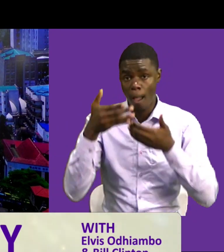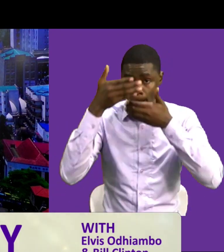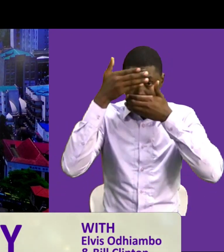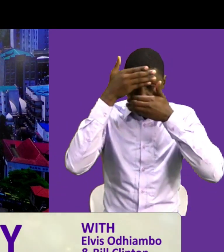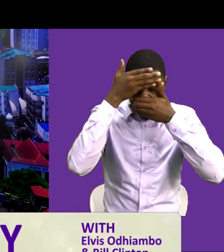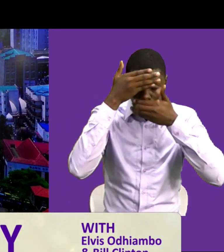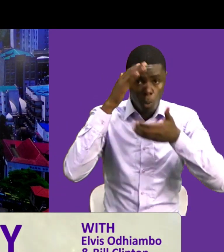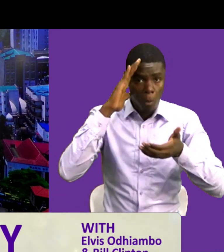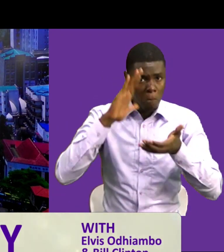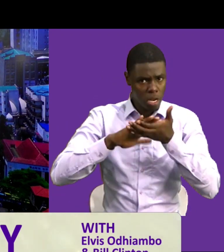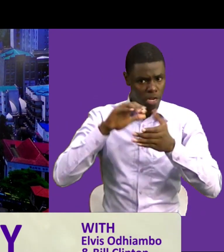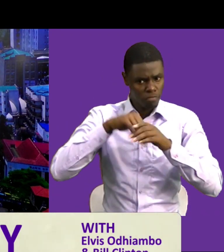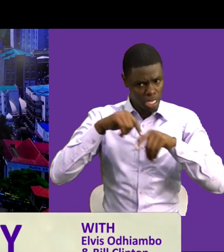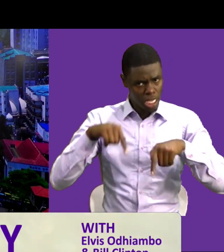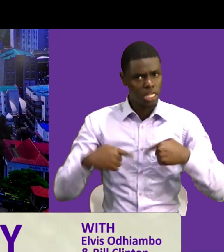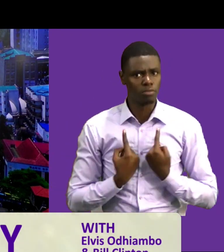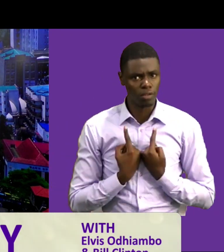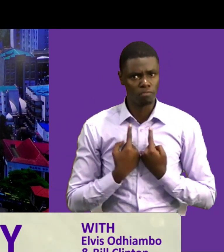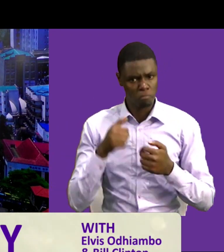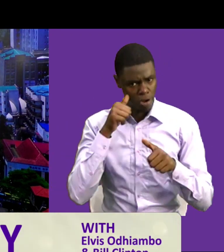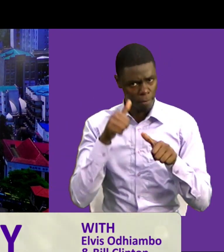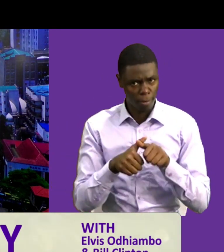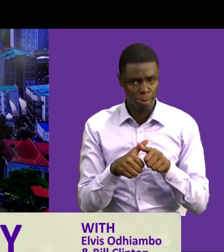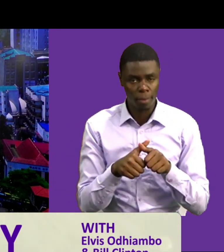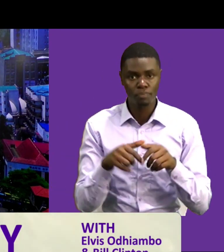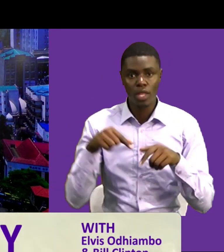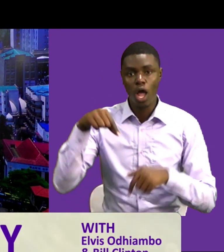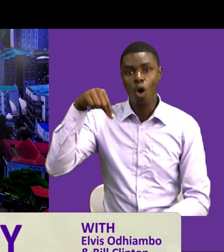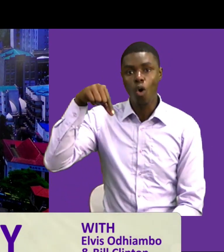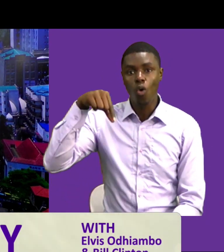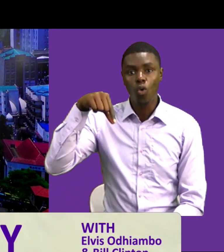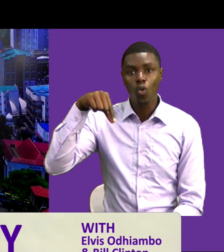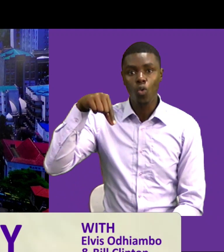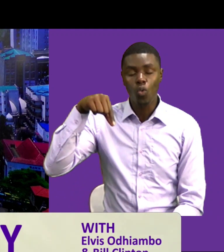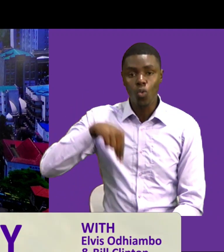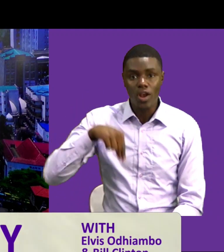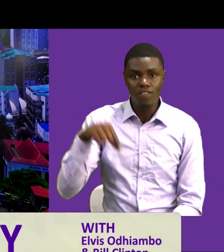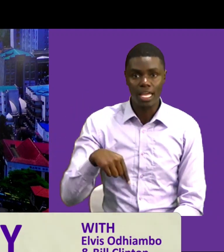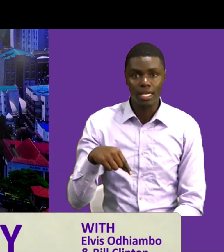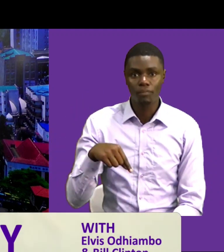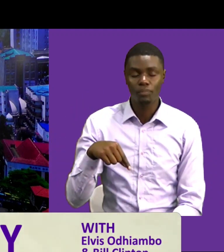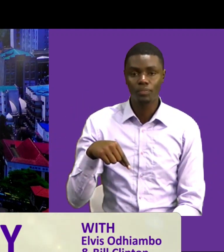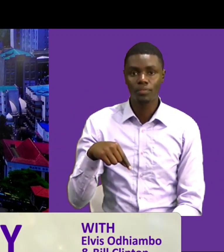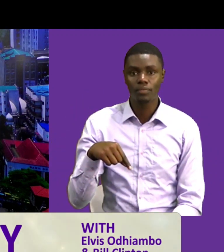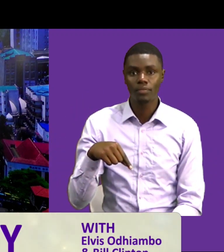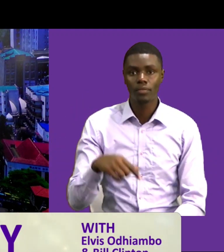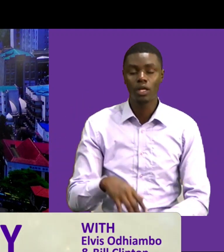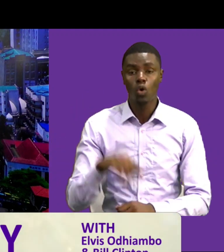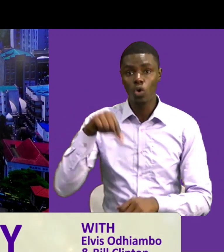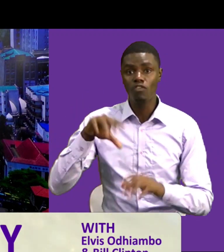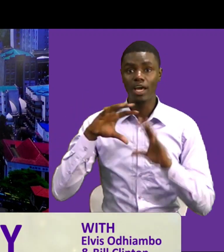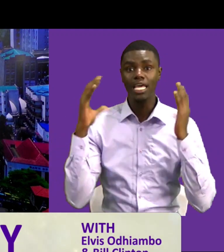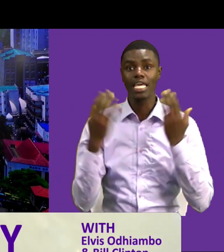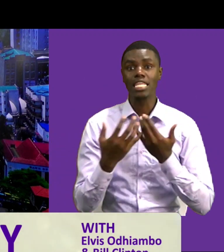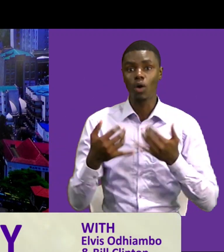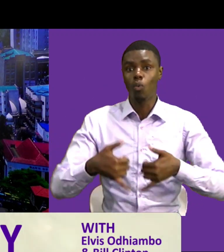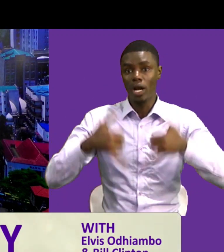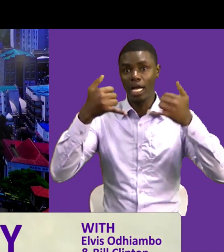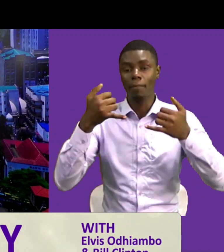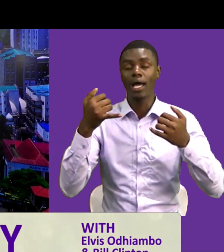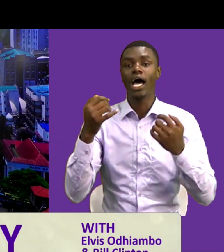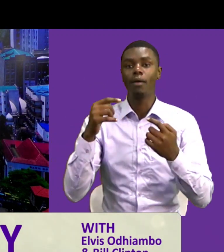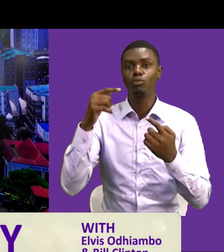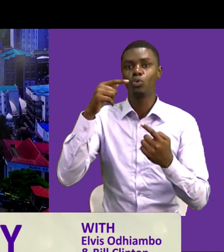Morocco believes in themselves. Remember qualifying in the World Cup up to the round